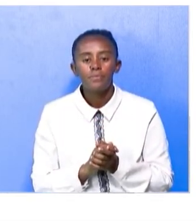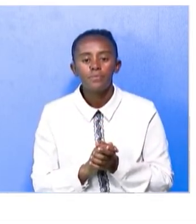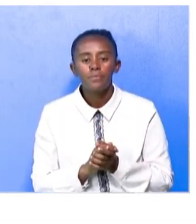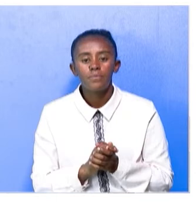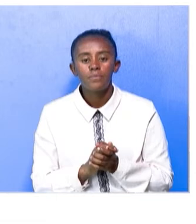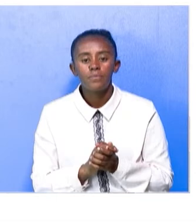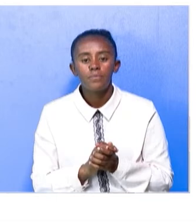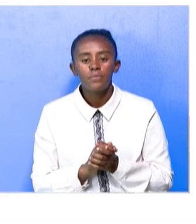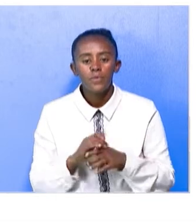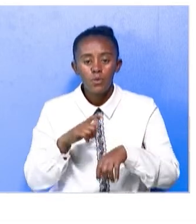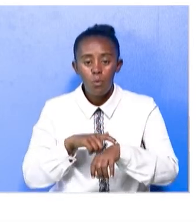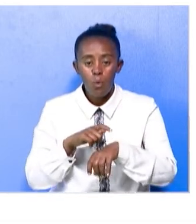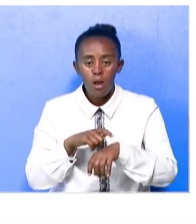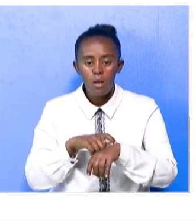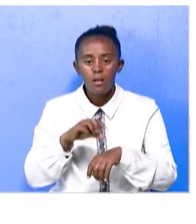while